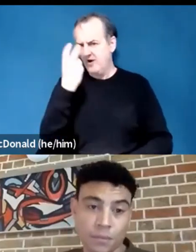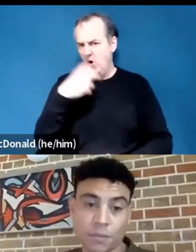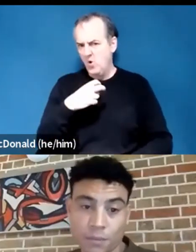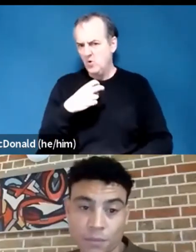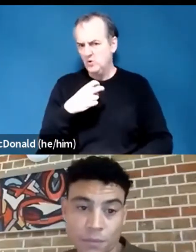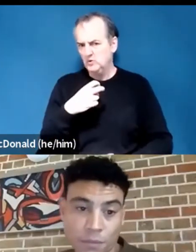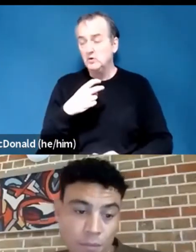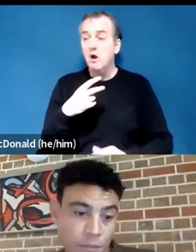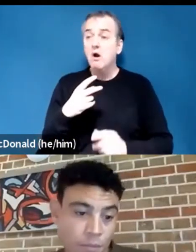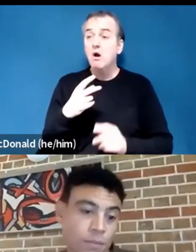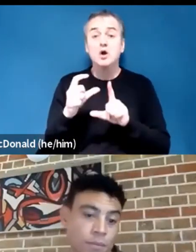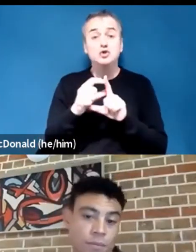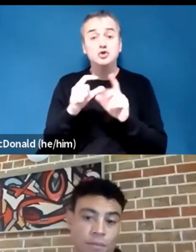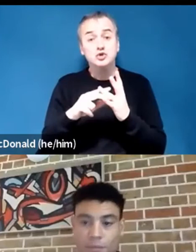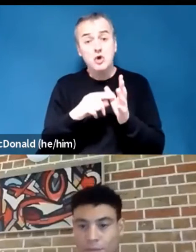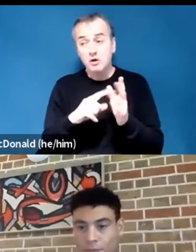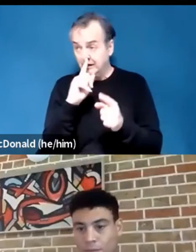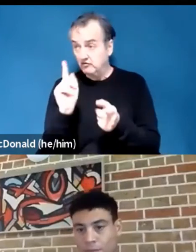I put that one to you, Donna?